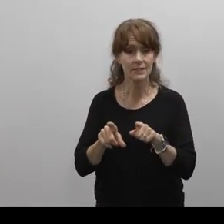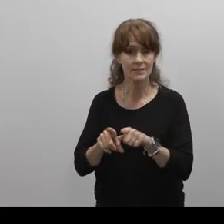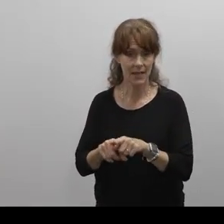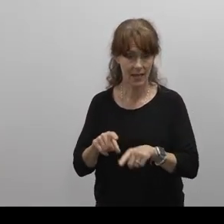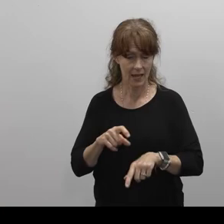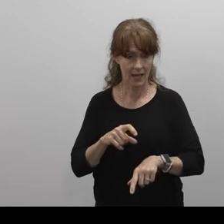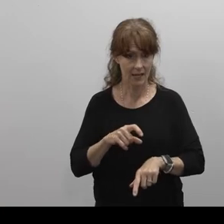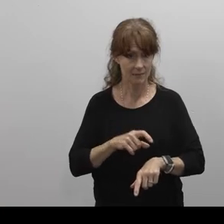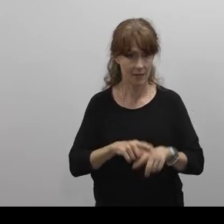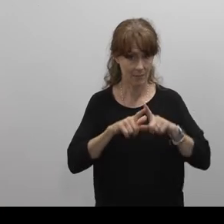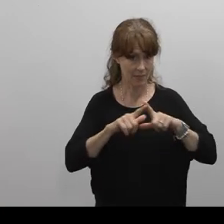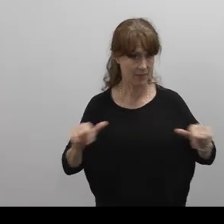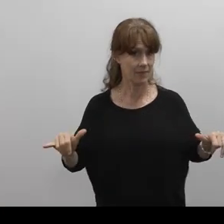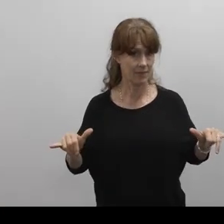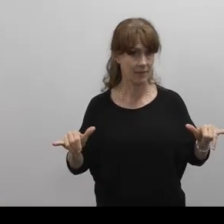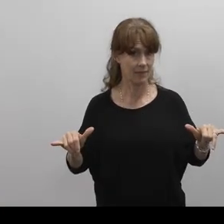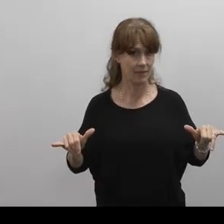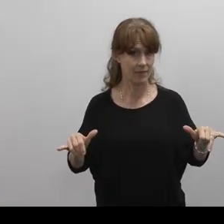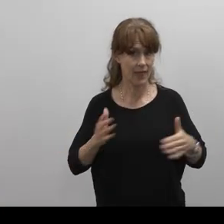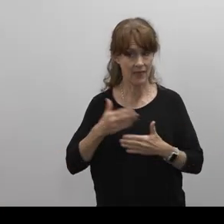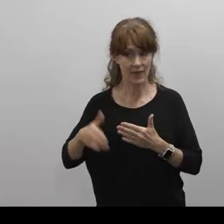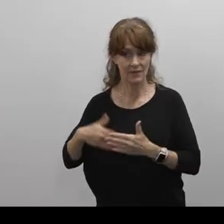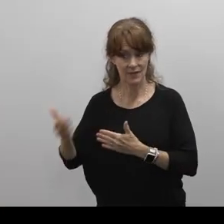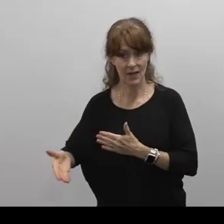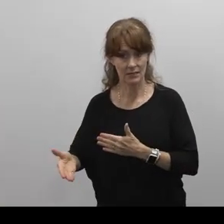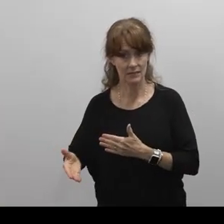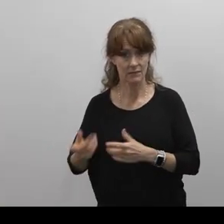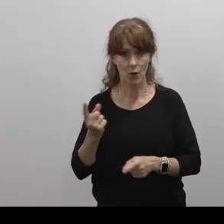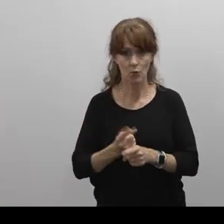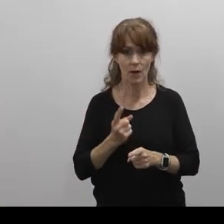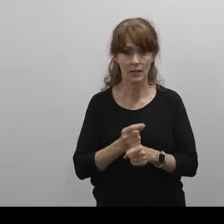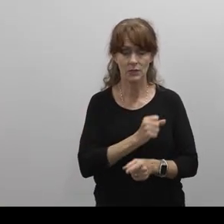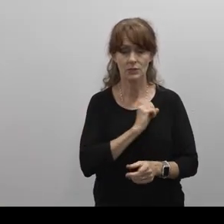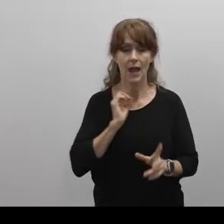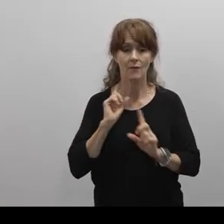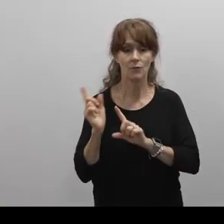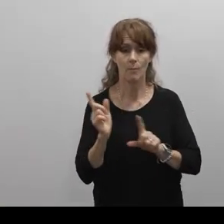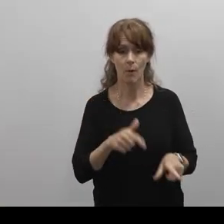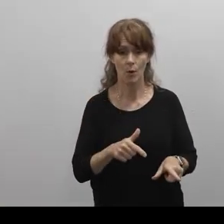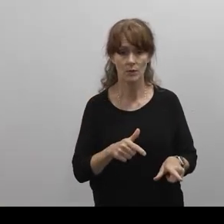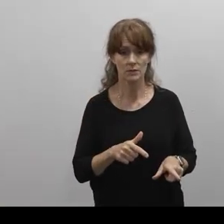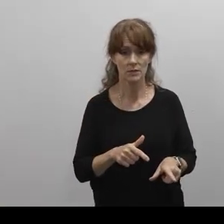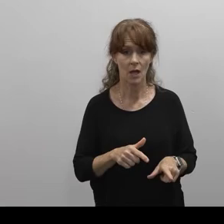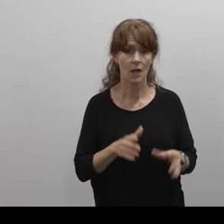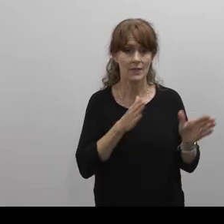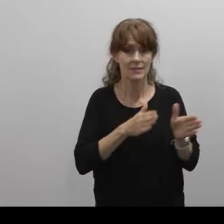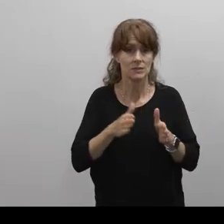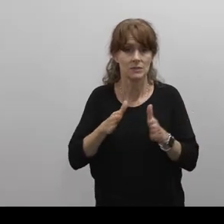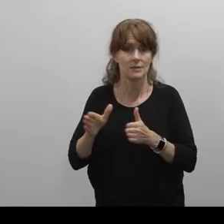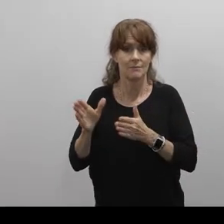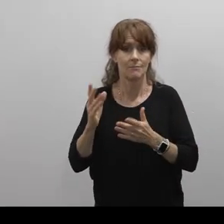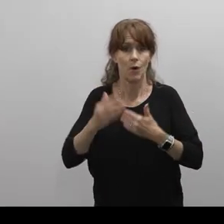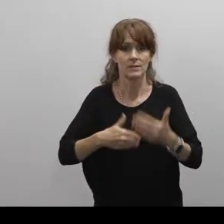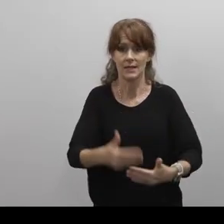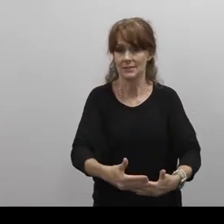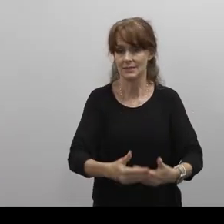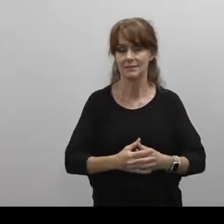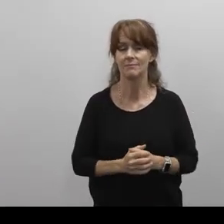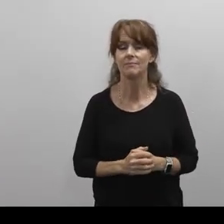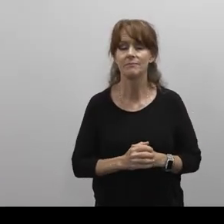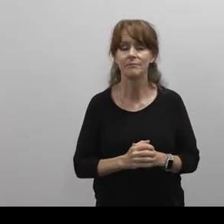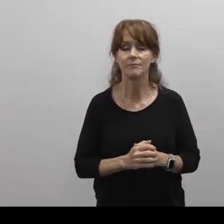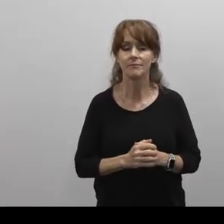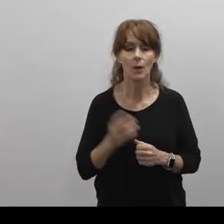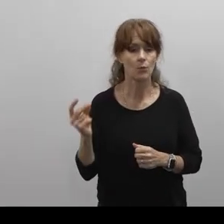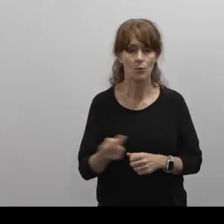more to come starting in the next board meeting, you'll have regular staff reports on the strategic planning process that will engage